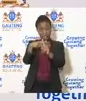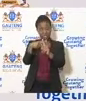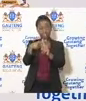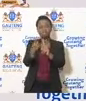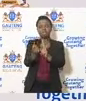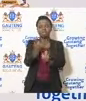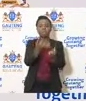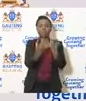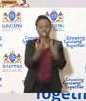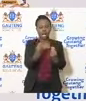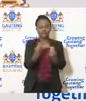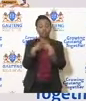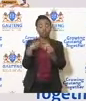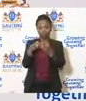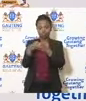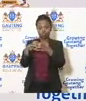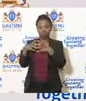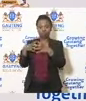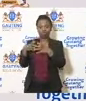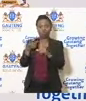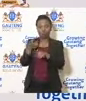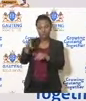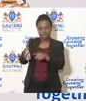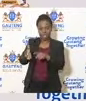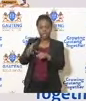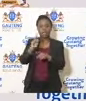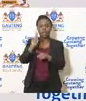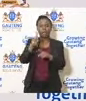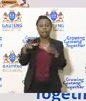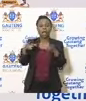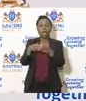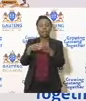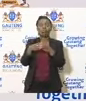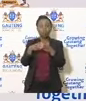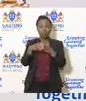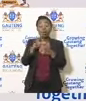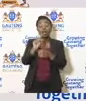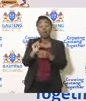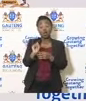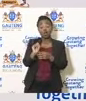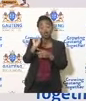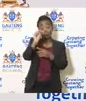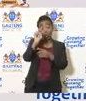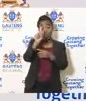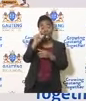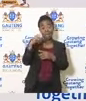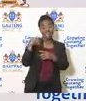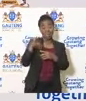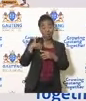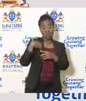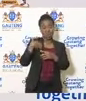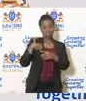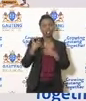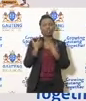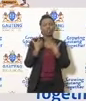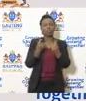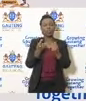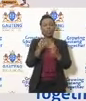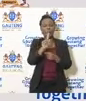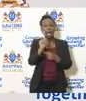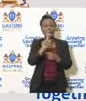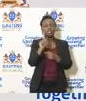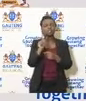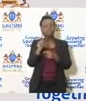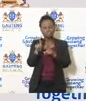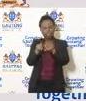increase has come. But one of the interventions we put in Ekurhuleni North 1 has been to do the test at the